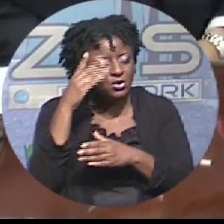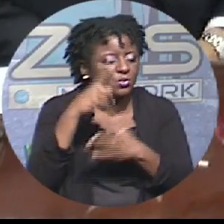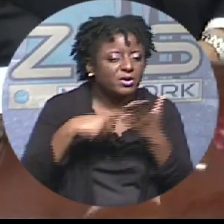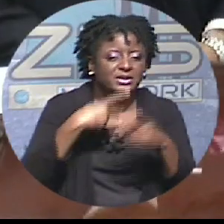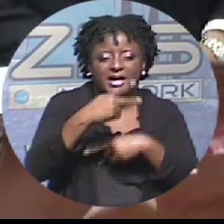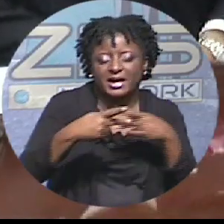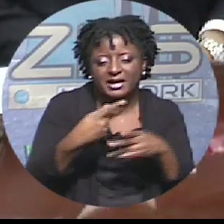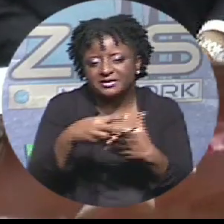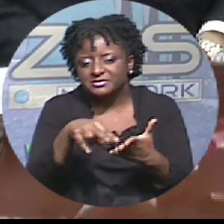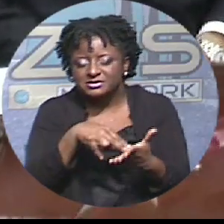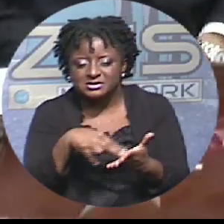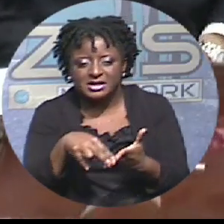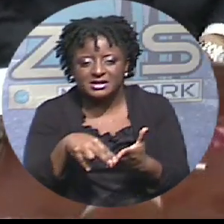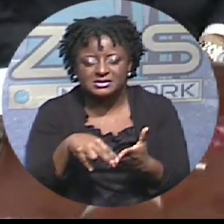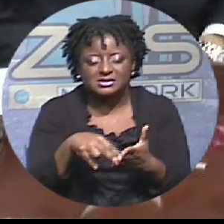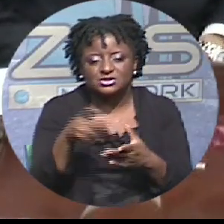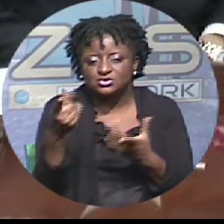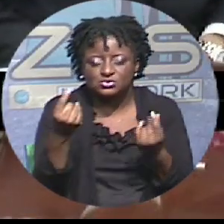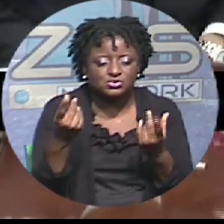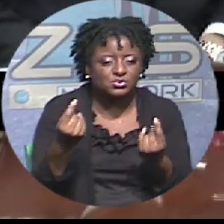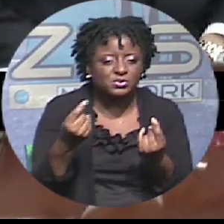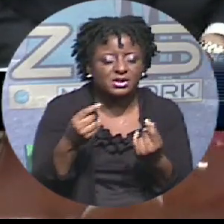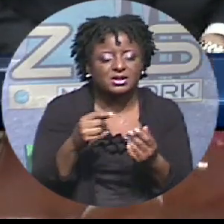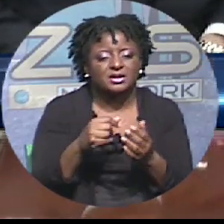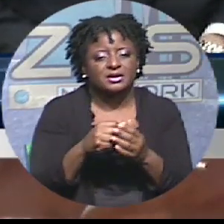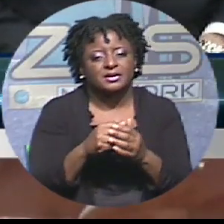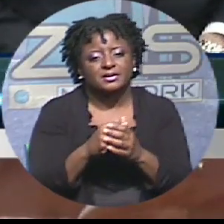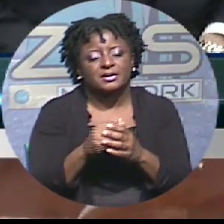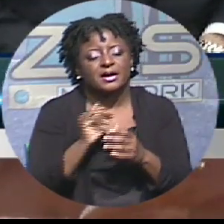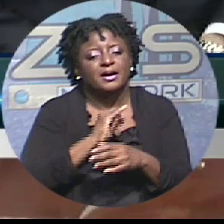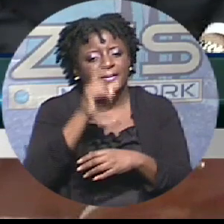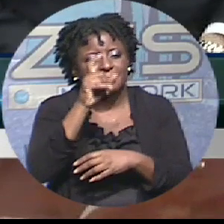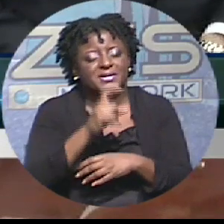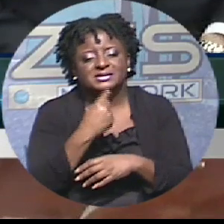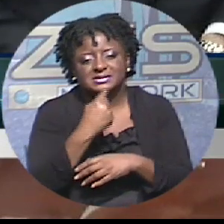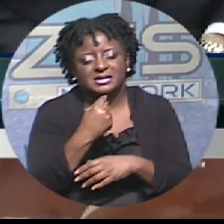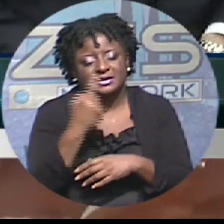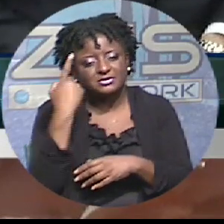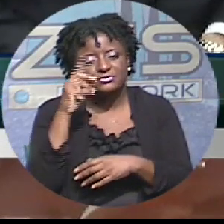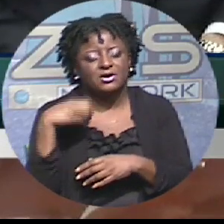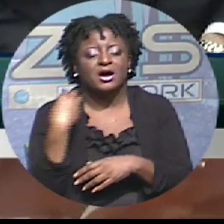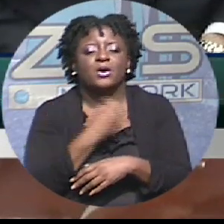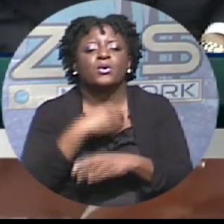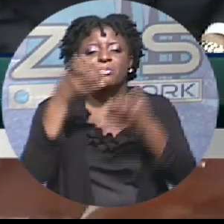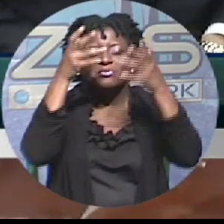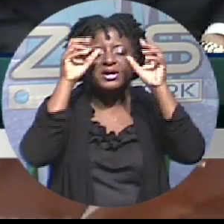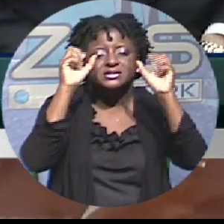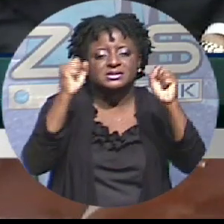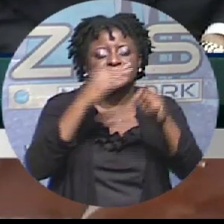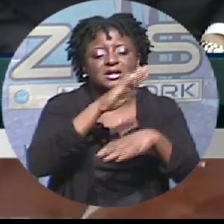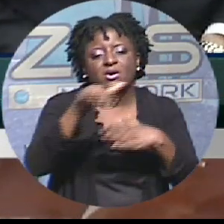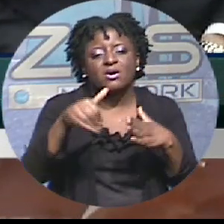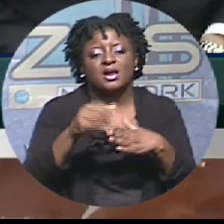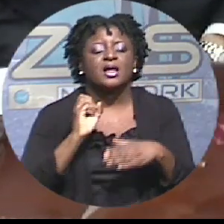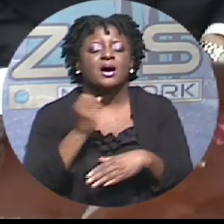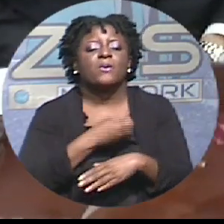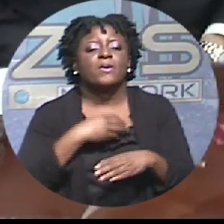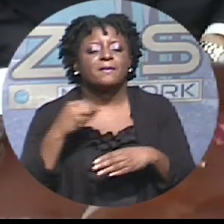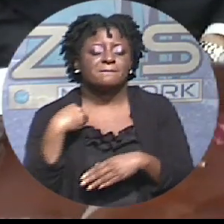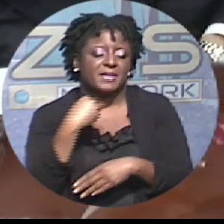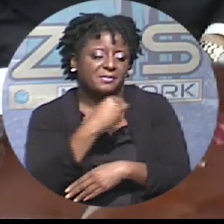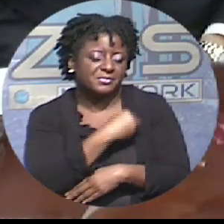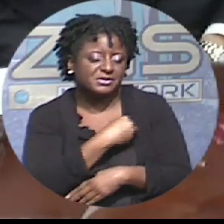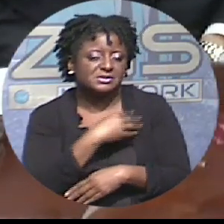I'll tell you the truth, it worked. And I must say, on behalf of our president and all of our members of the Bahamian